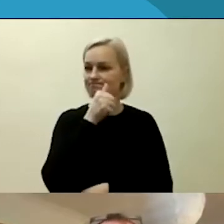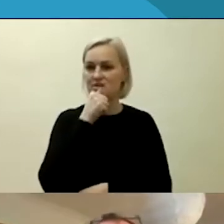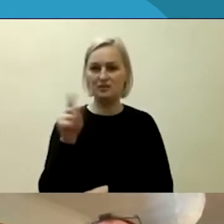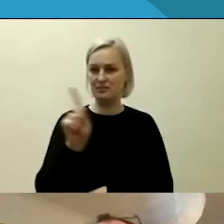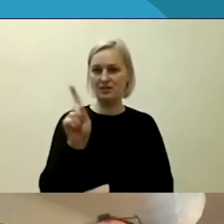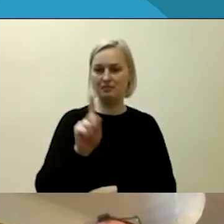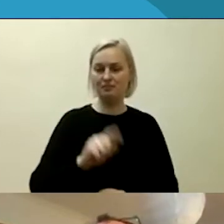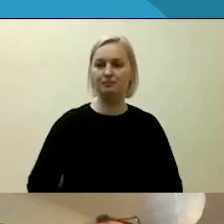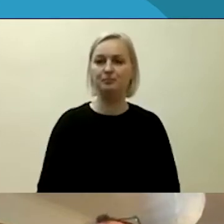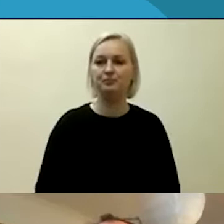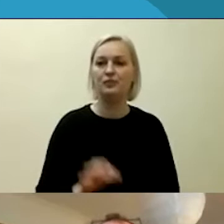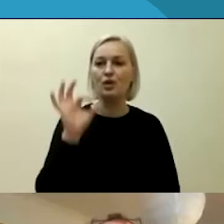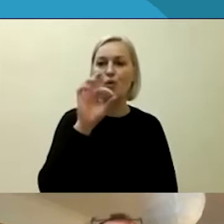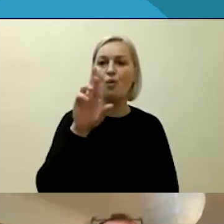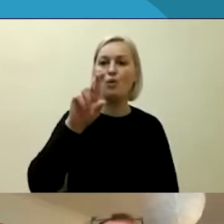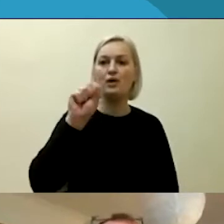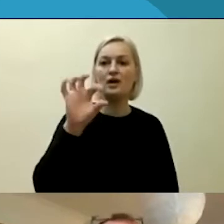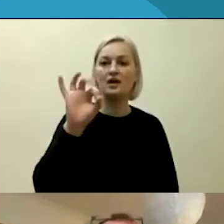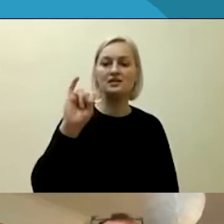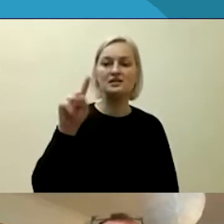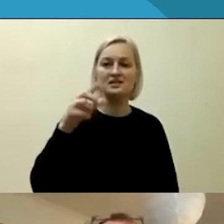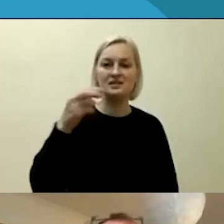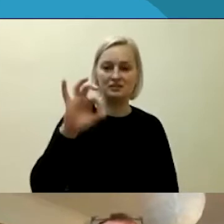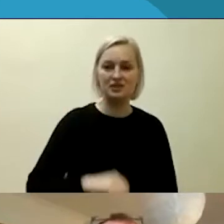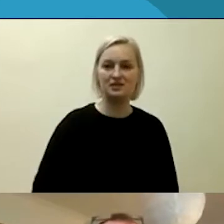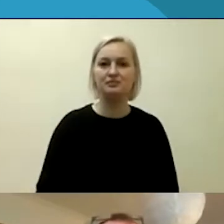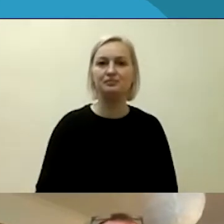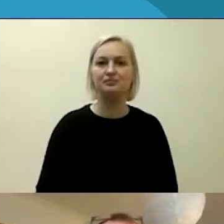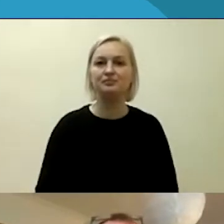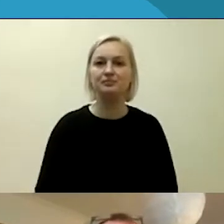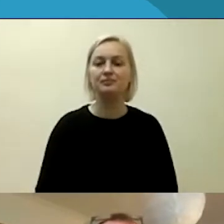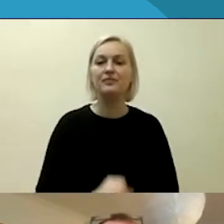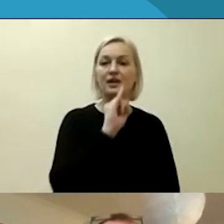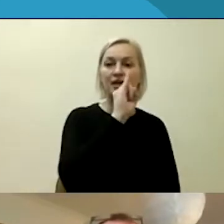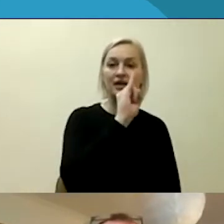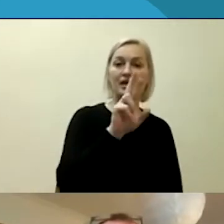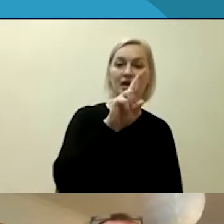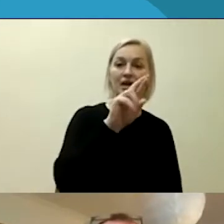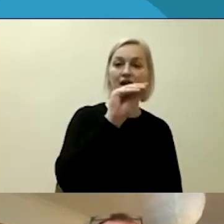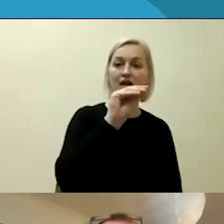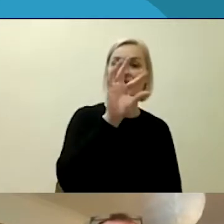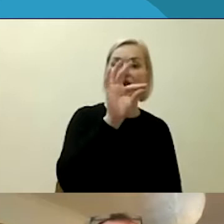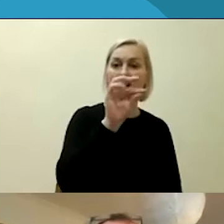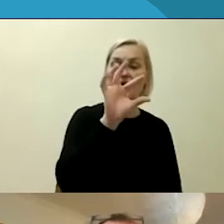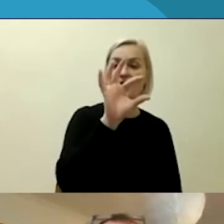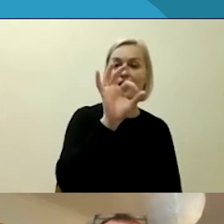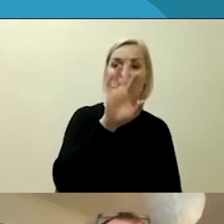And so we established iReport.ie in 2013, and the idea was that it should be,